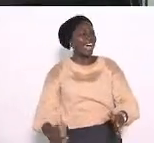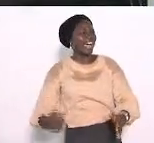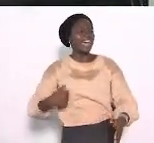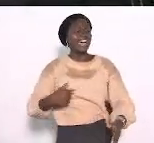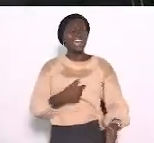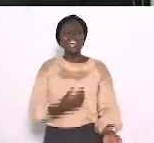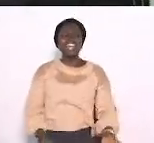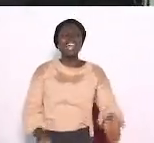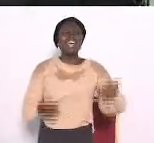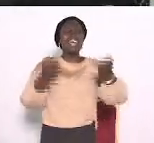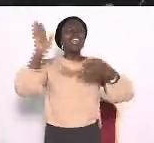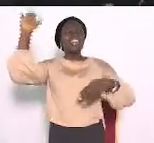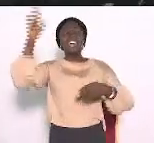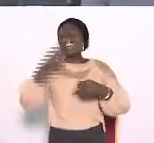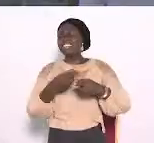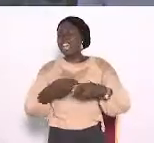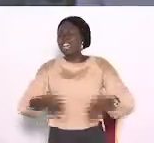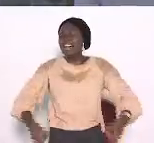somebody